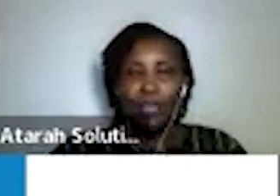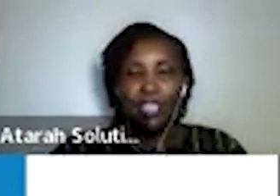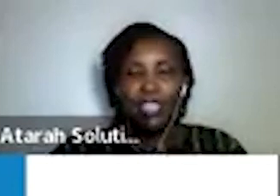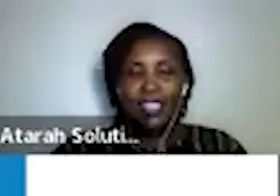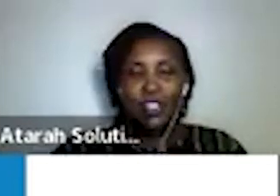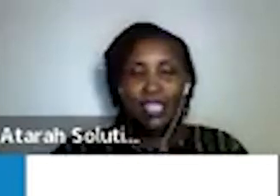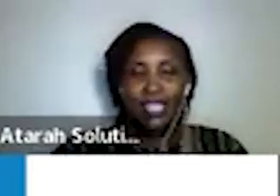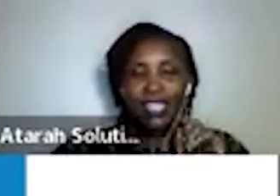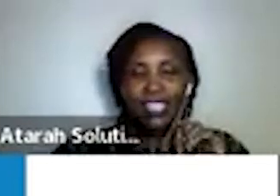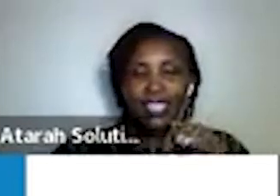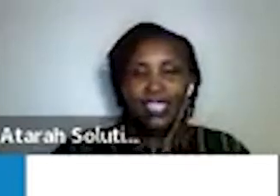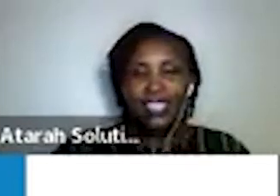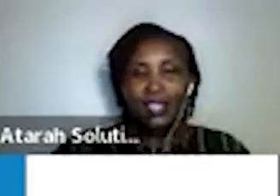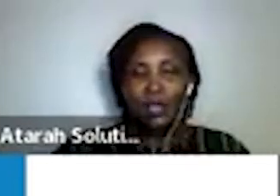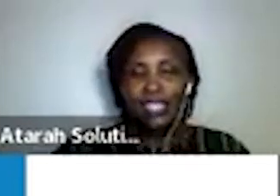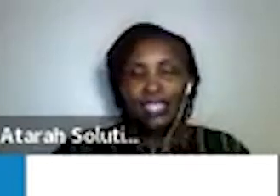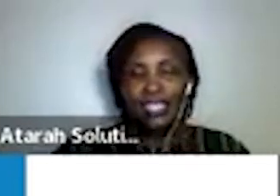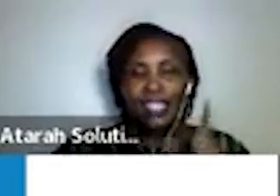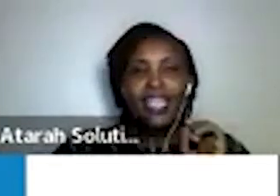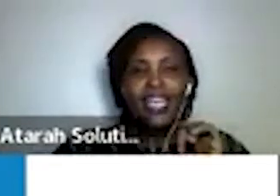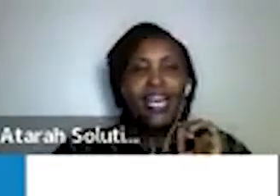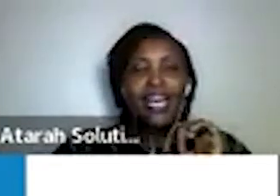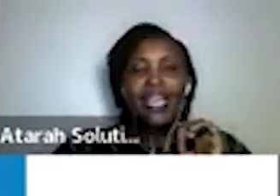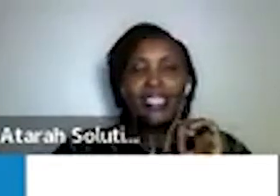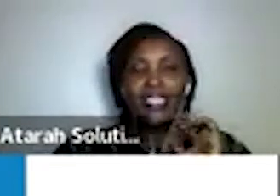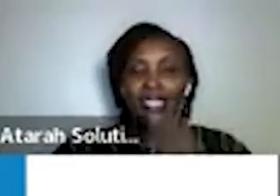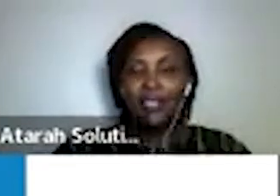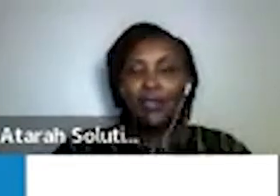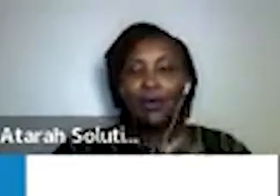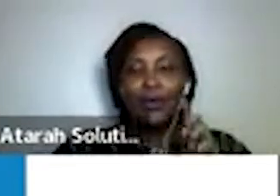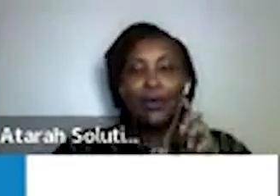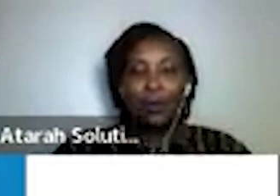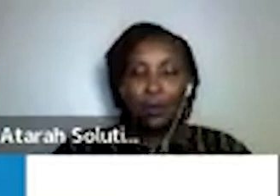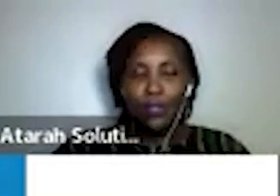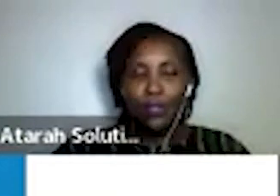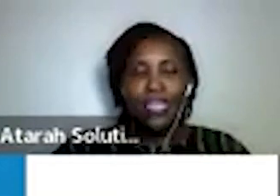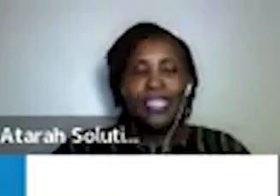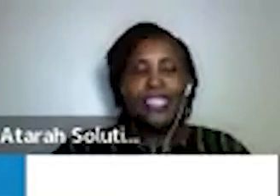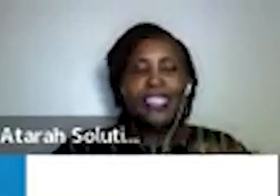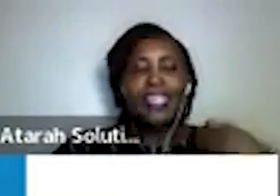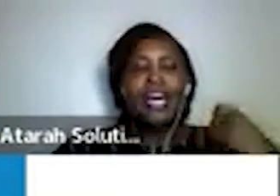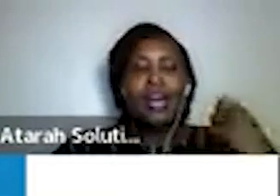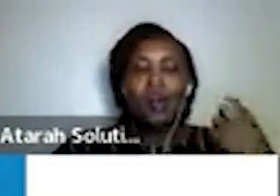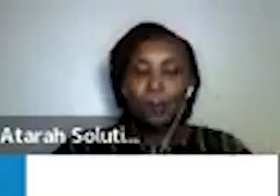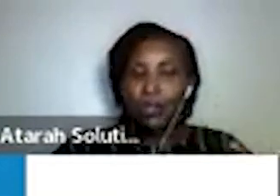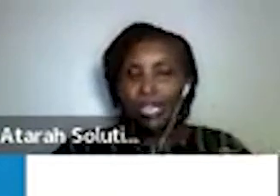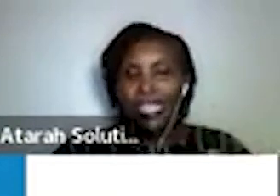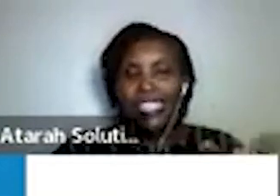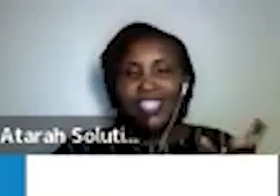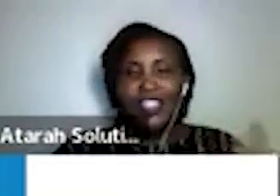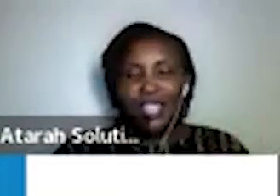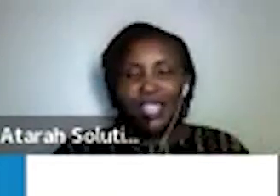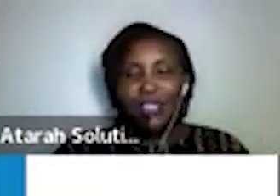call. I'm sure he has shared the details on DISC. Just get to know your personality, how your